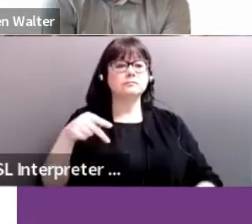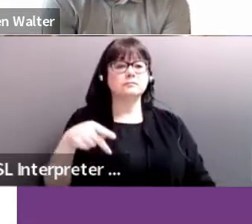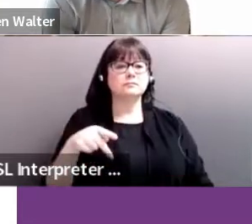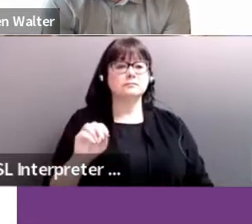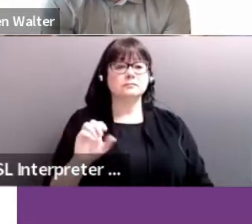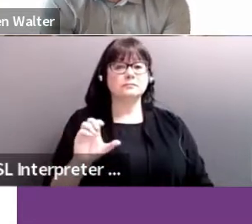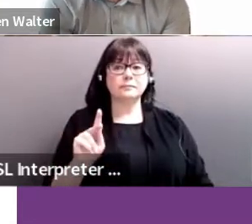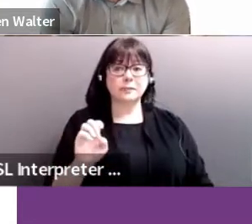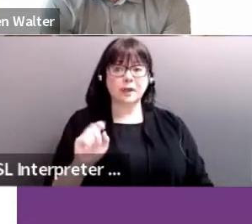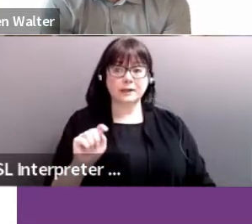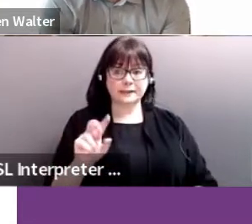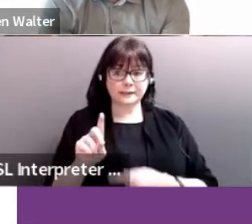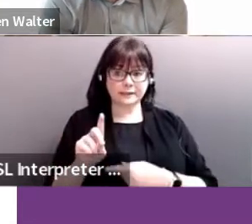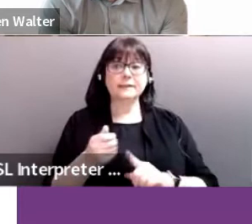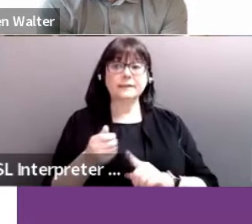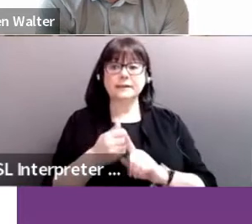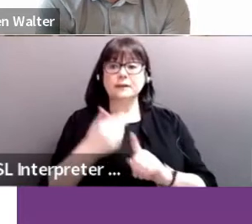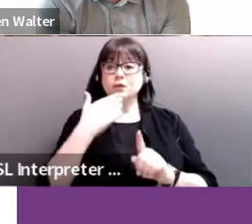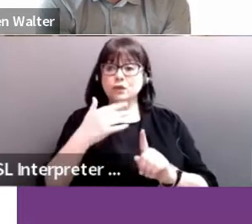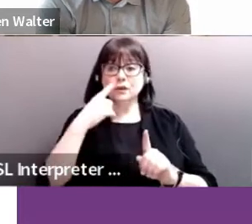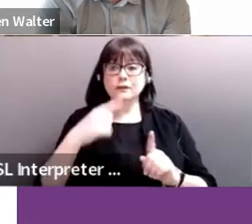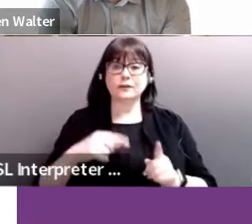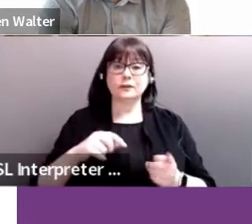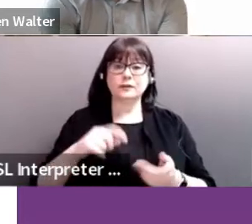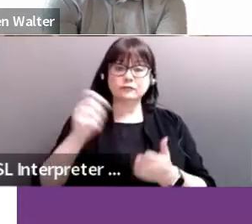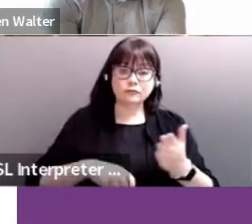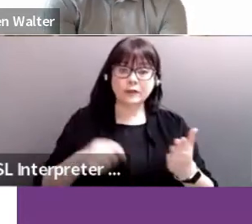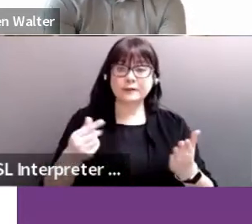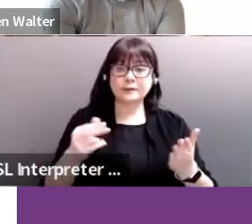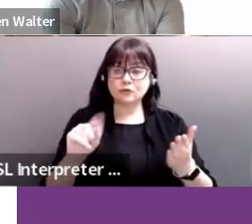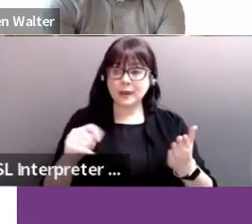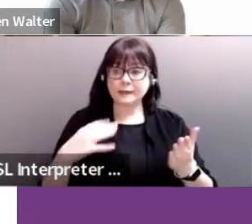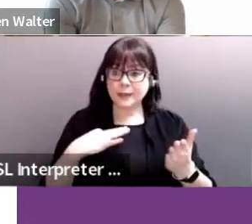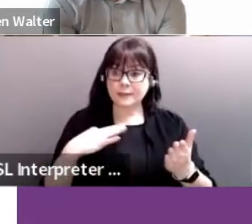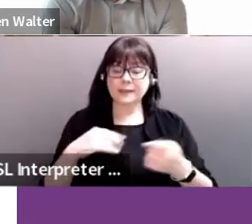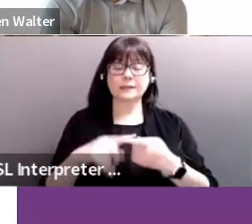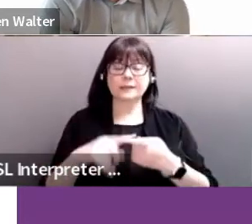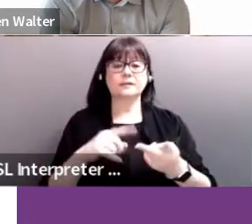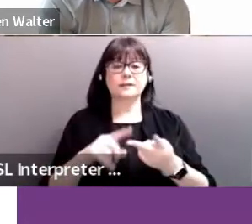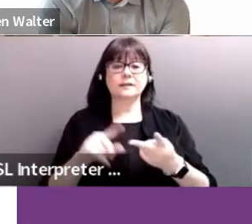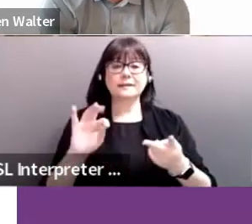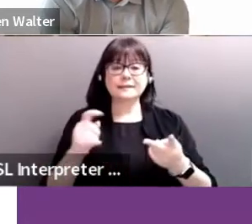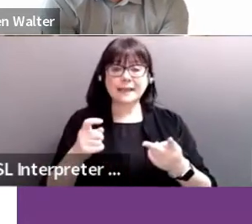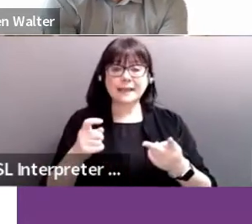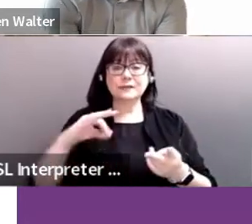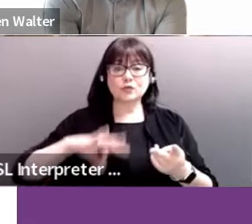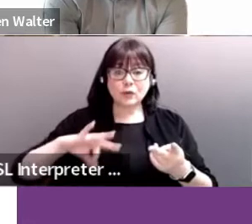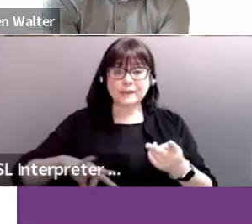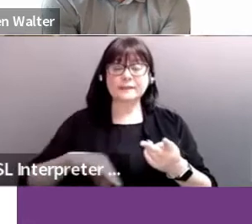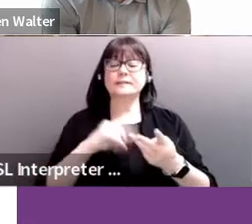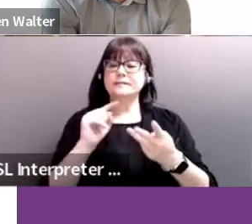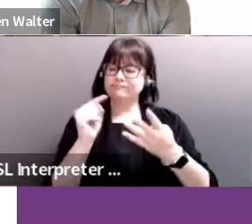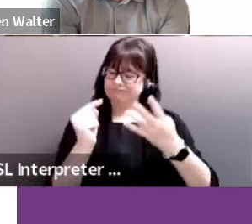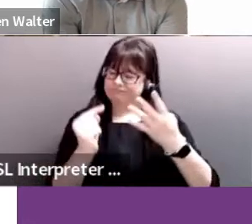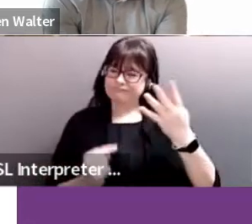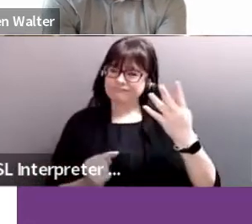access non-dilutive funding, right? Grants, tax credits, business competitions. And it's really kind of an update on a dated industry, right? When we